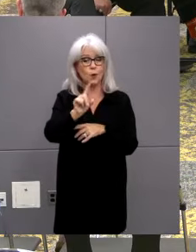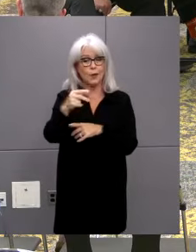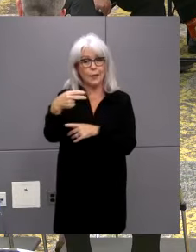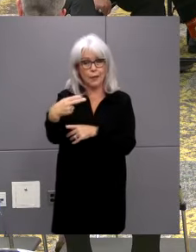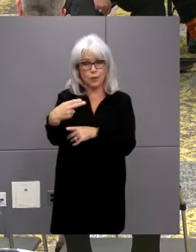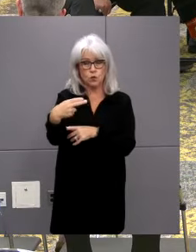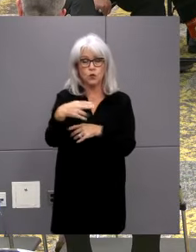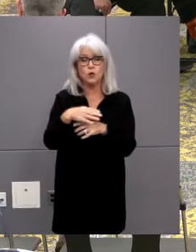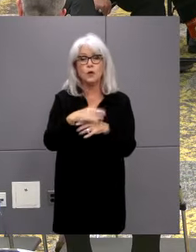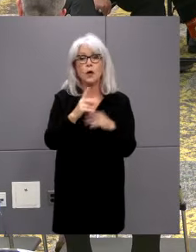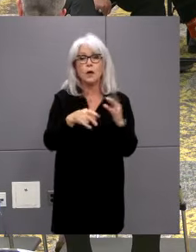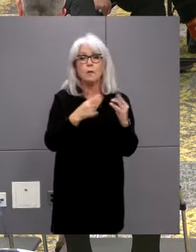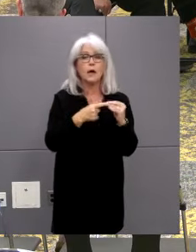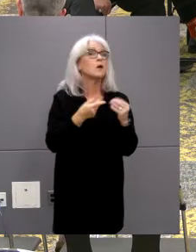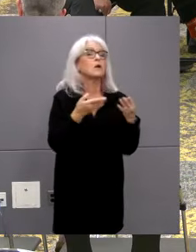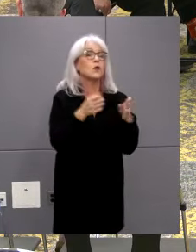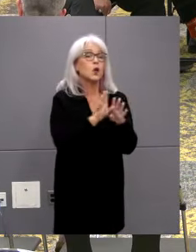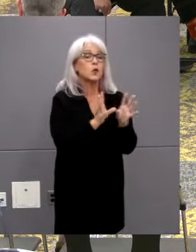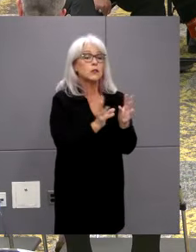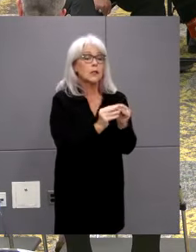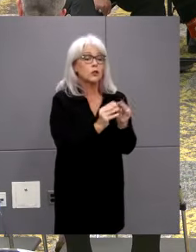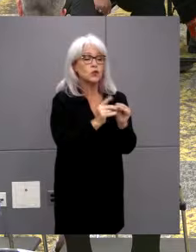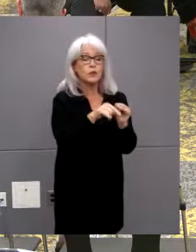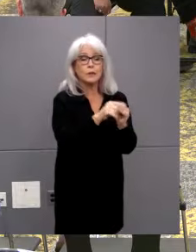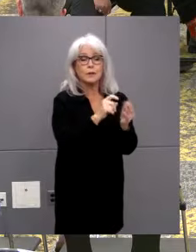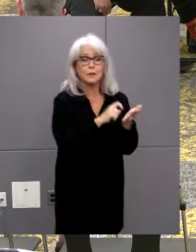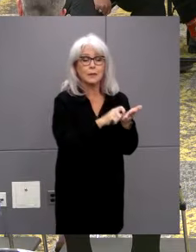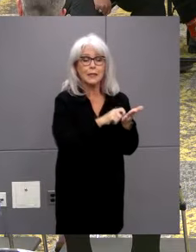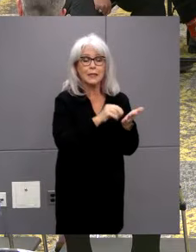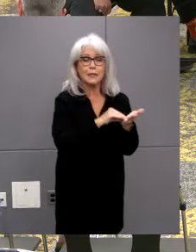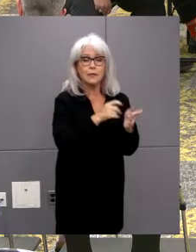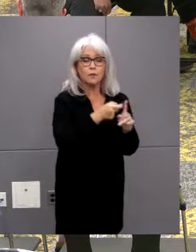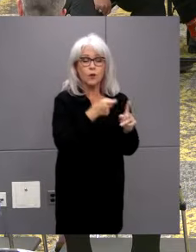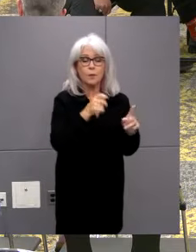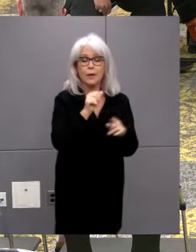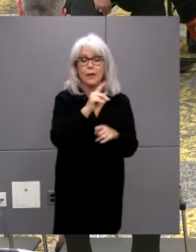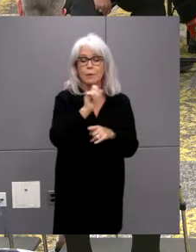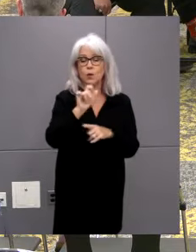15.2681H regarding the closed session minutes of April 27th,